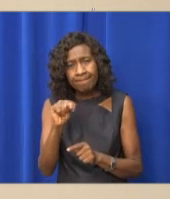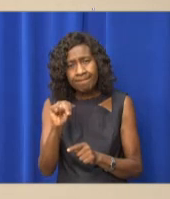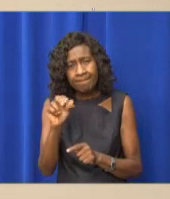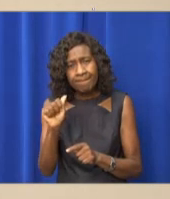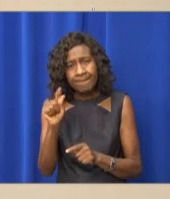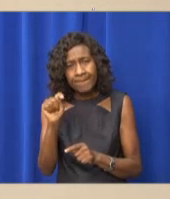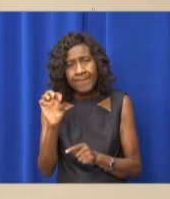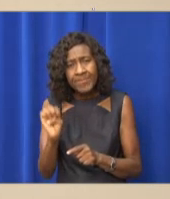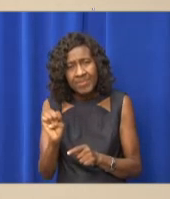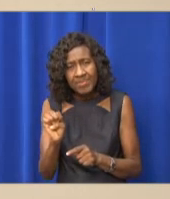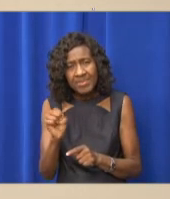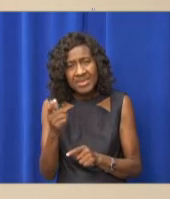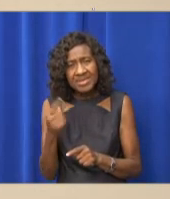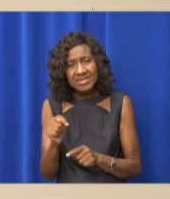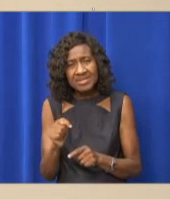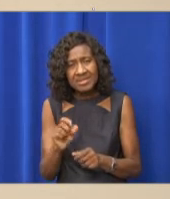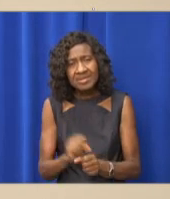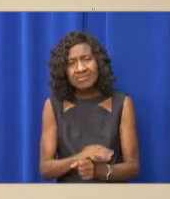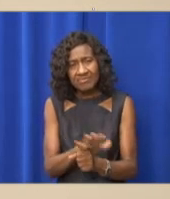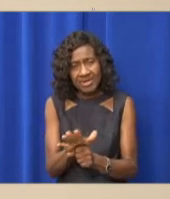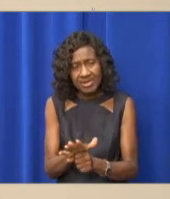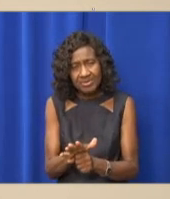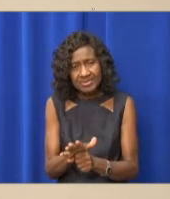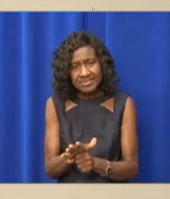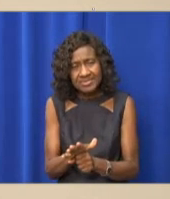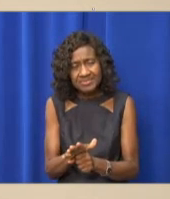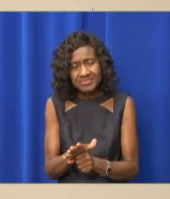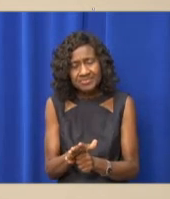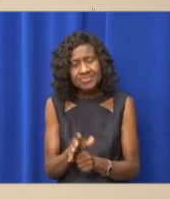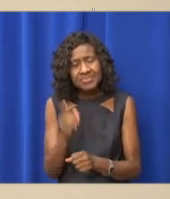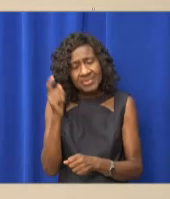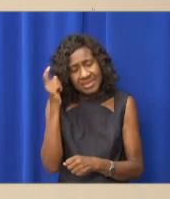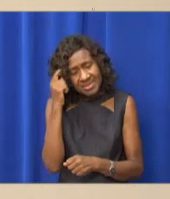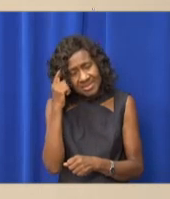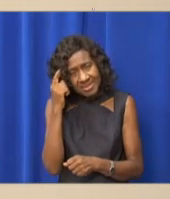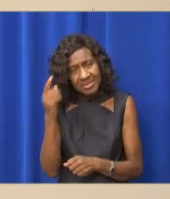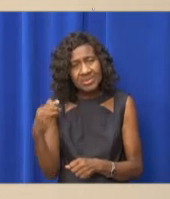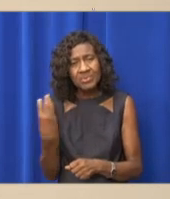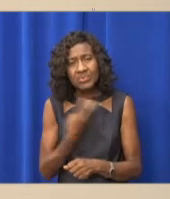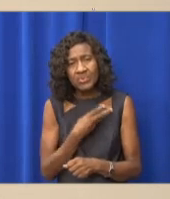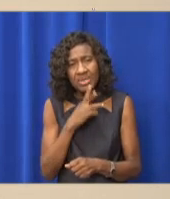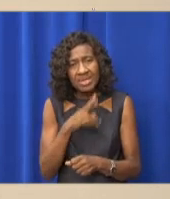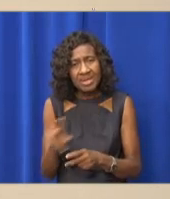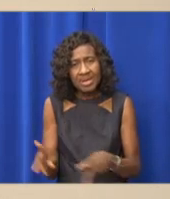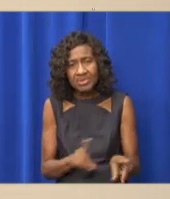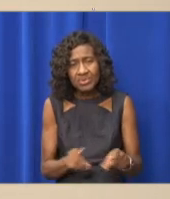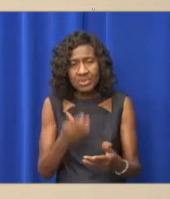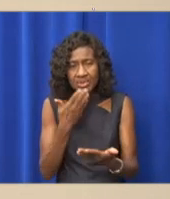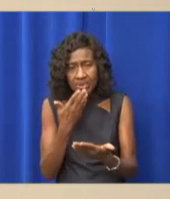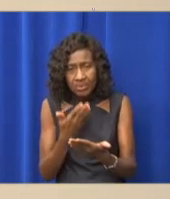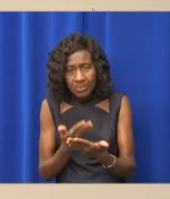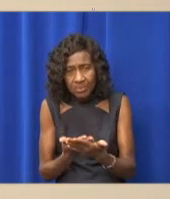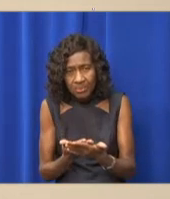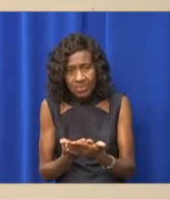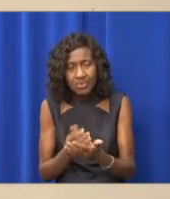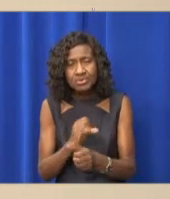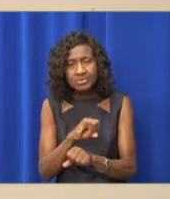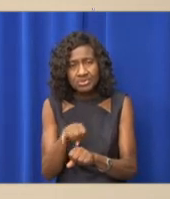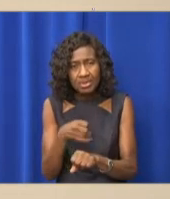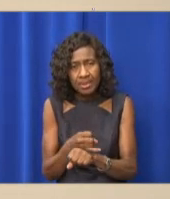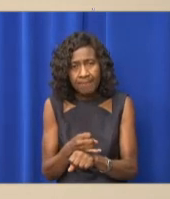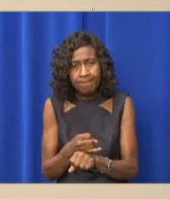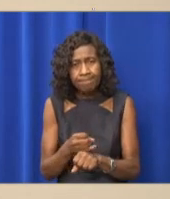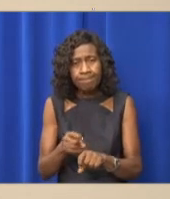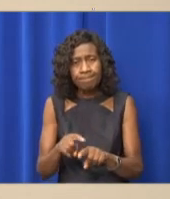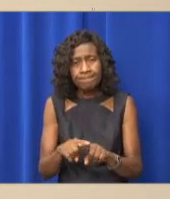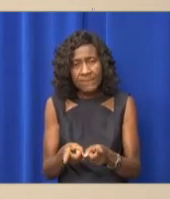the same. And I think we are doing quite a good job. But the decisions about unlocking the